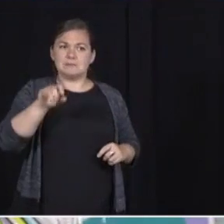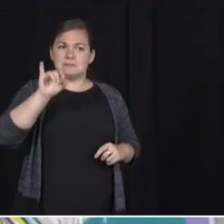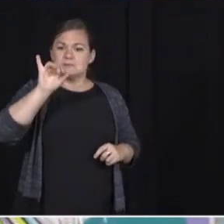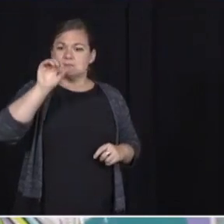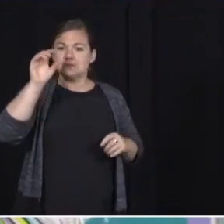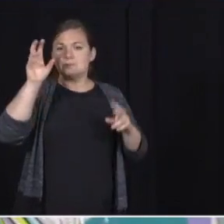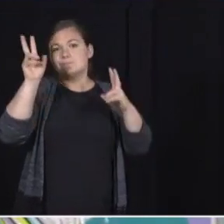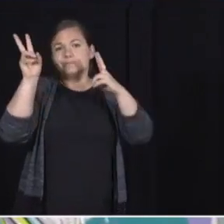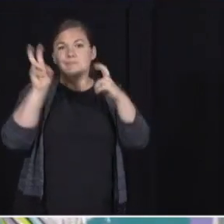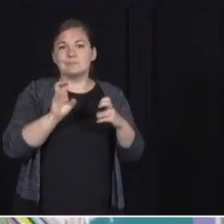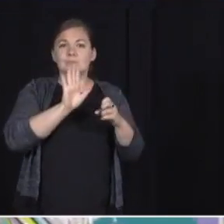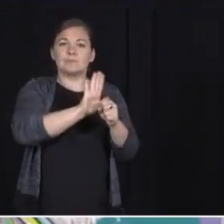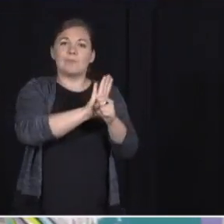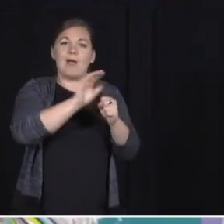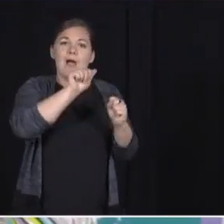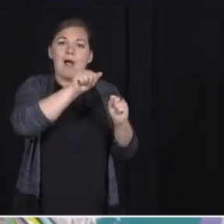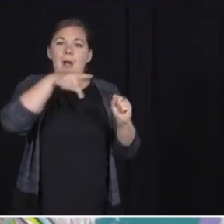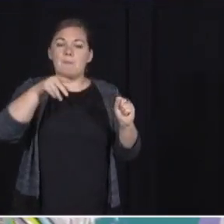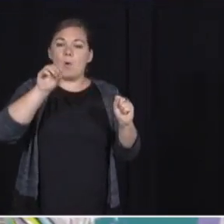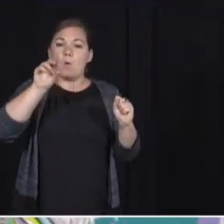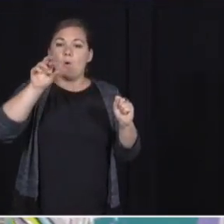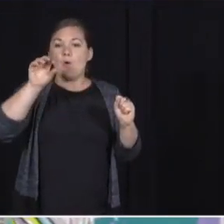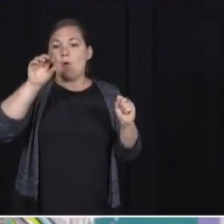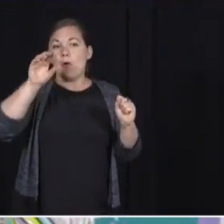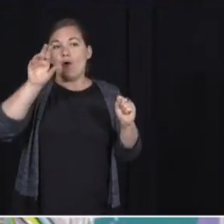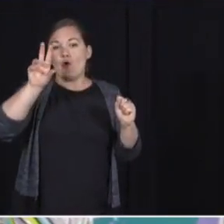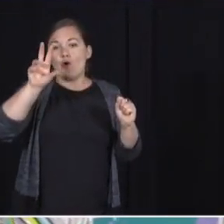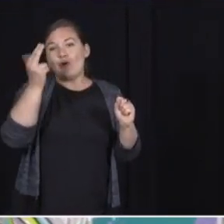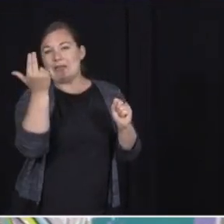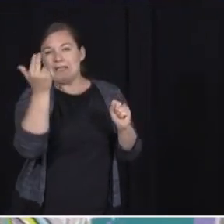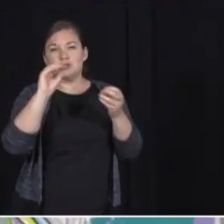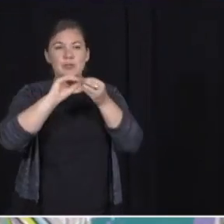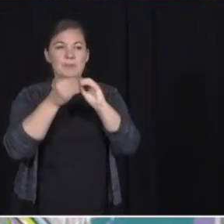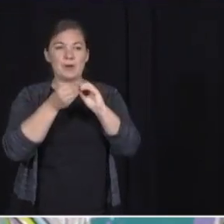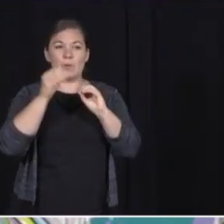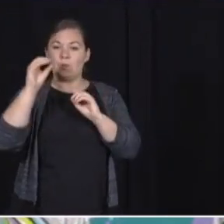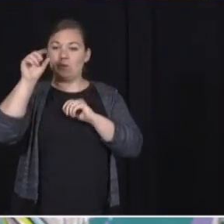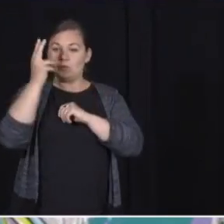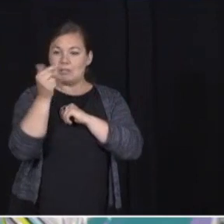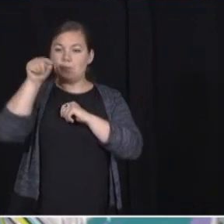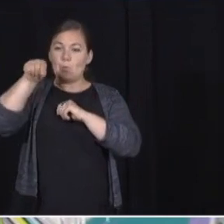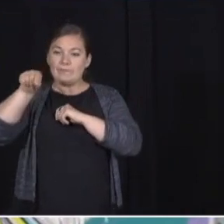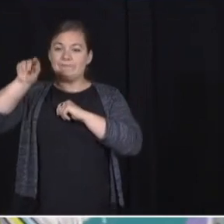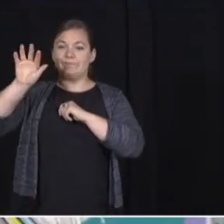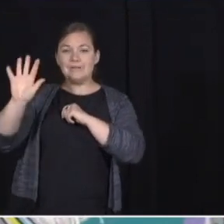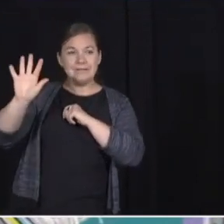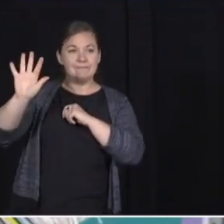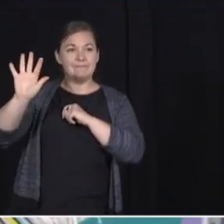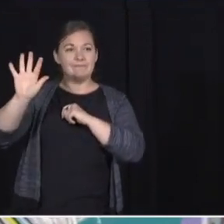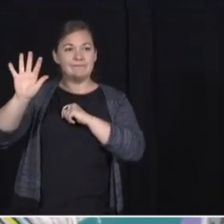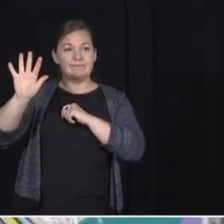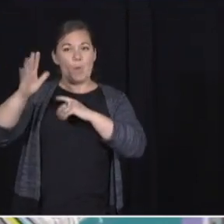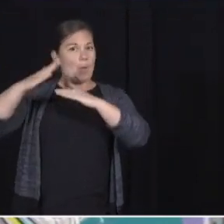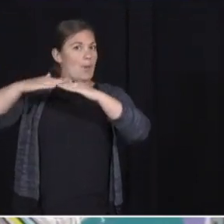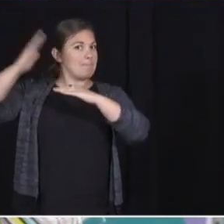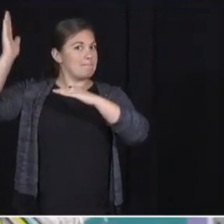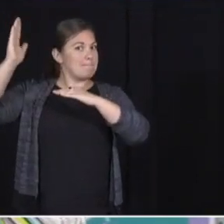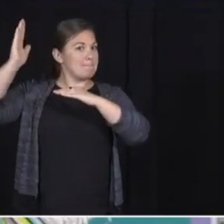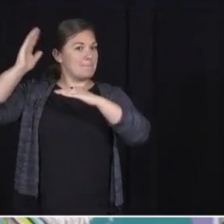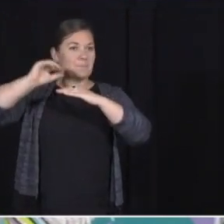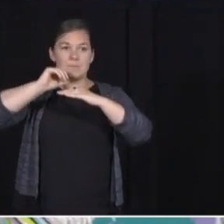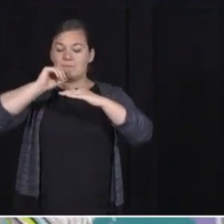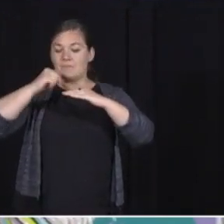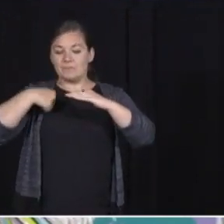13.5 or better. So can you give clarification to people on what they can do if they're getting that kind of